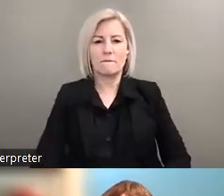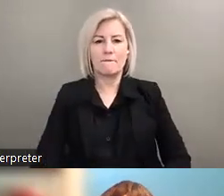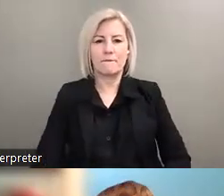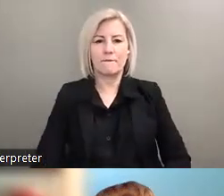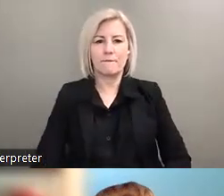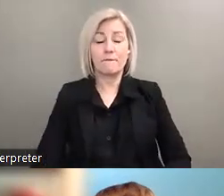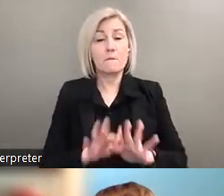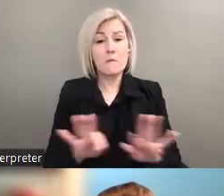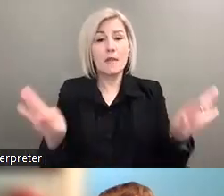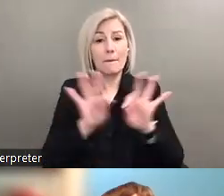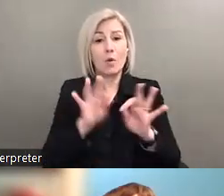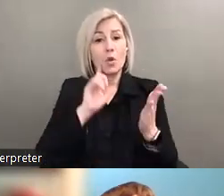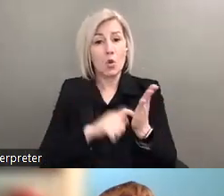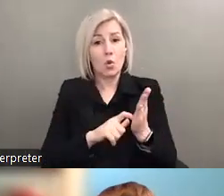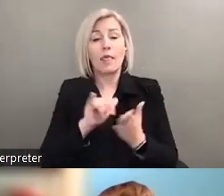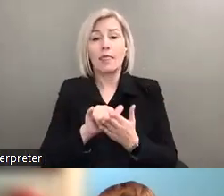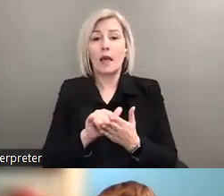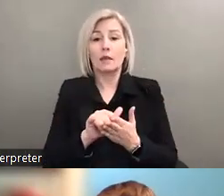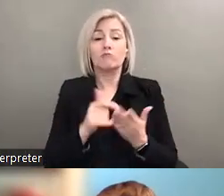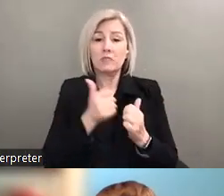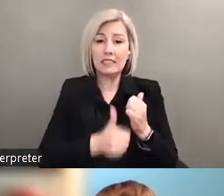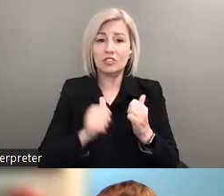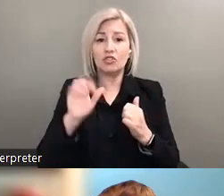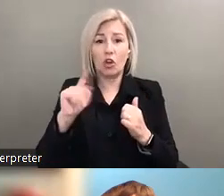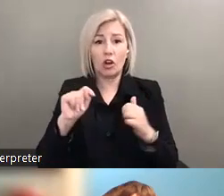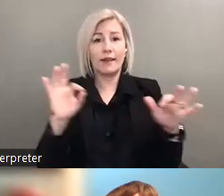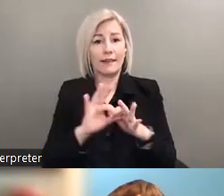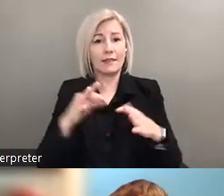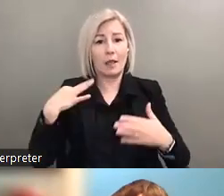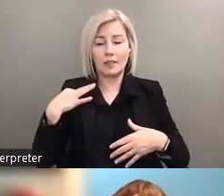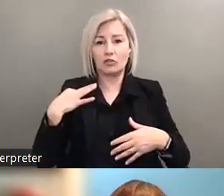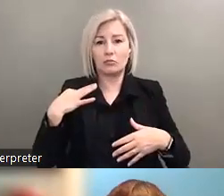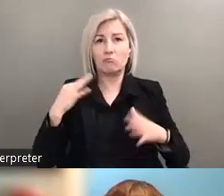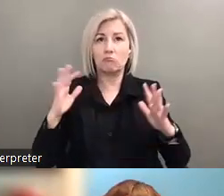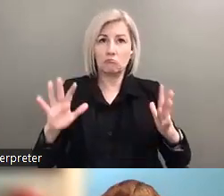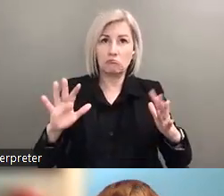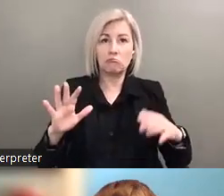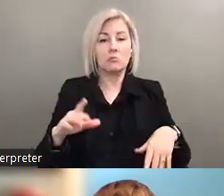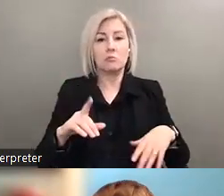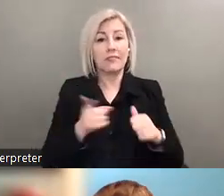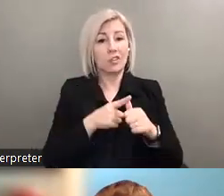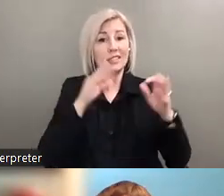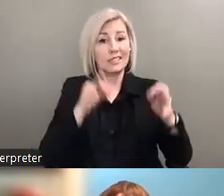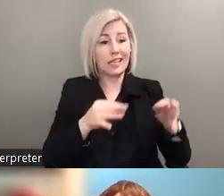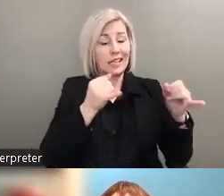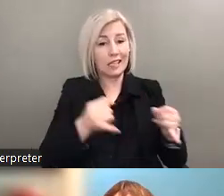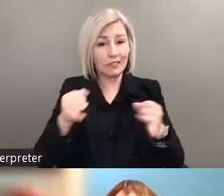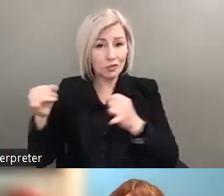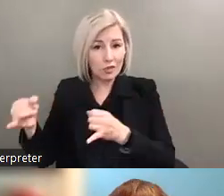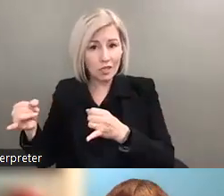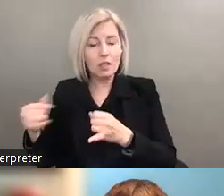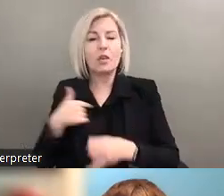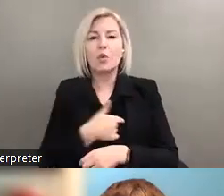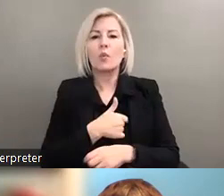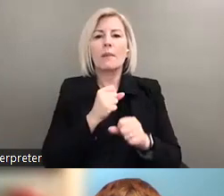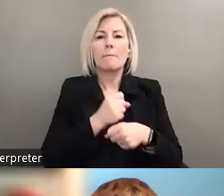It's important to note that while each ArtsCONNECT application is initially adjudicated individually, we make